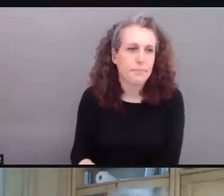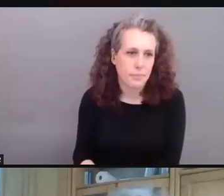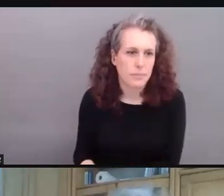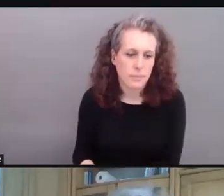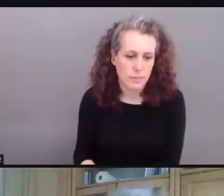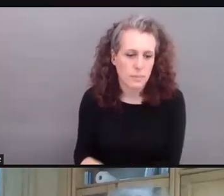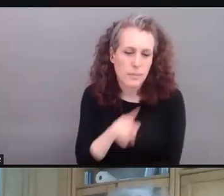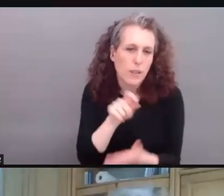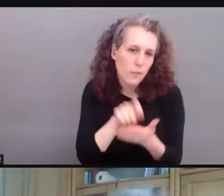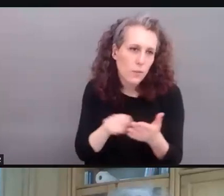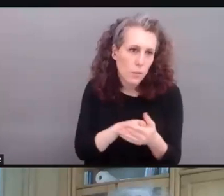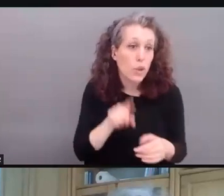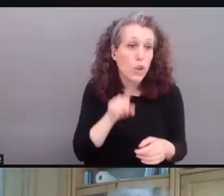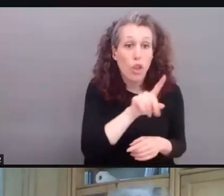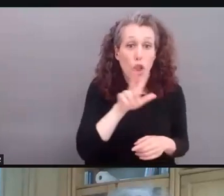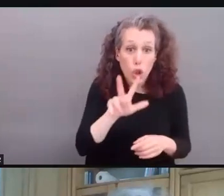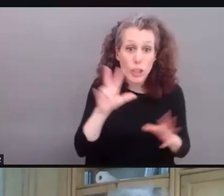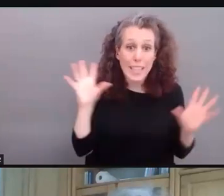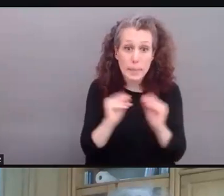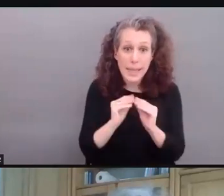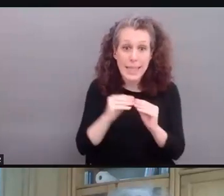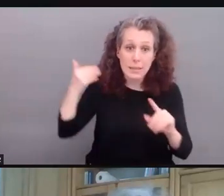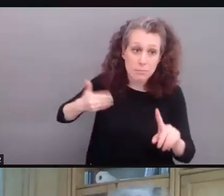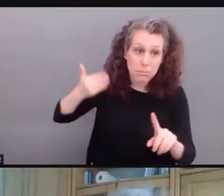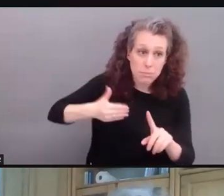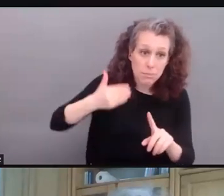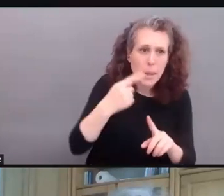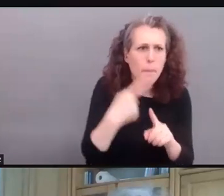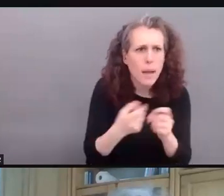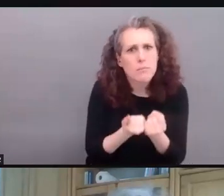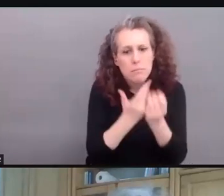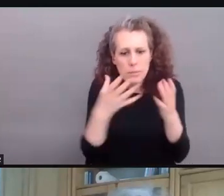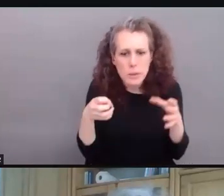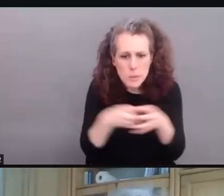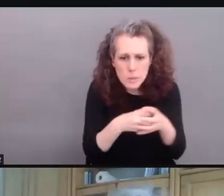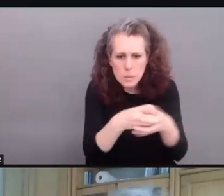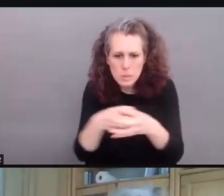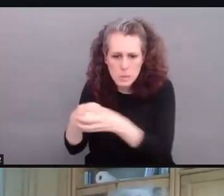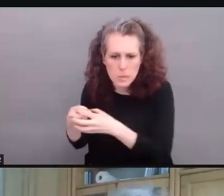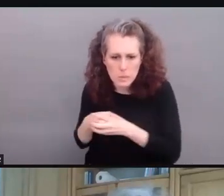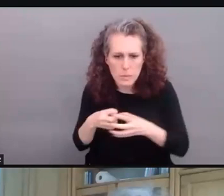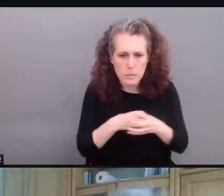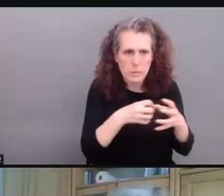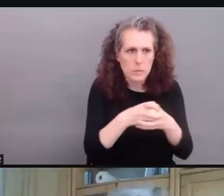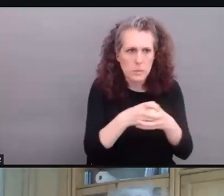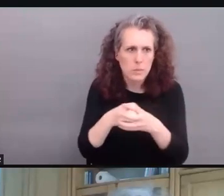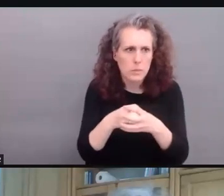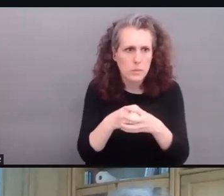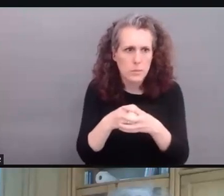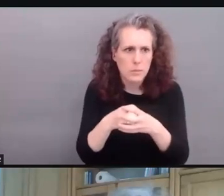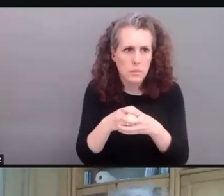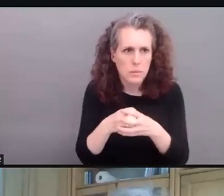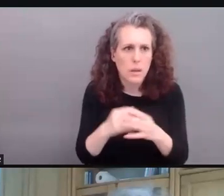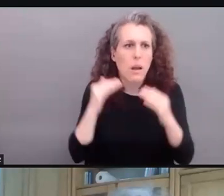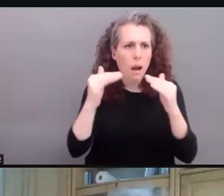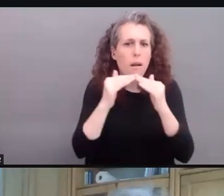until now, and also 4 small group meetings to find consensus on the high number of comments we received in the